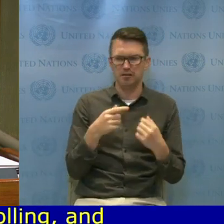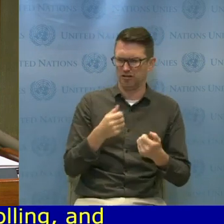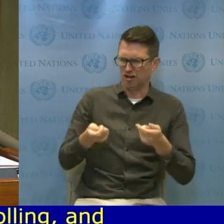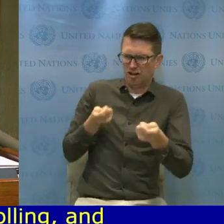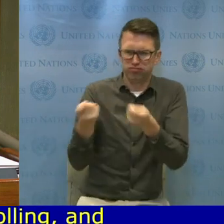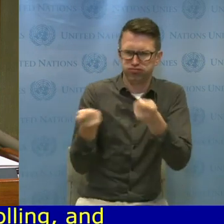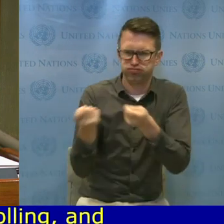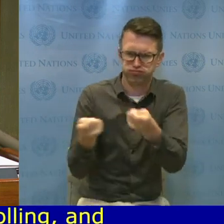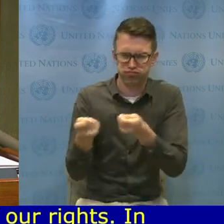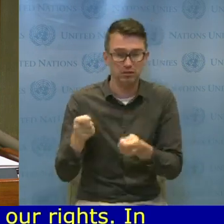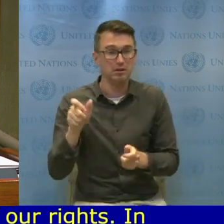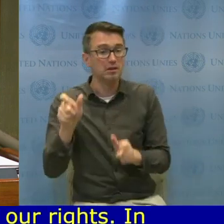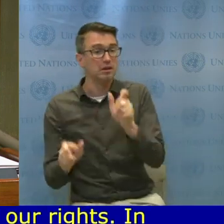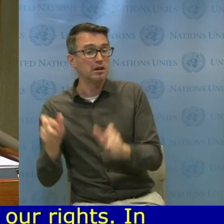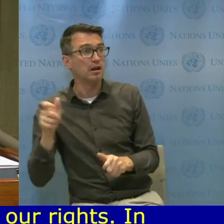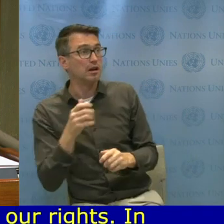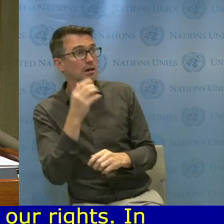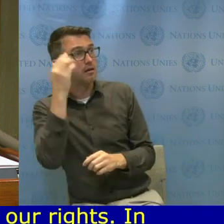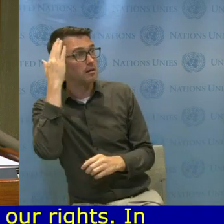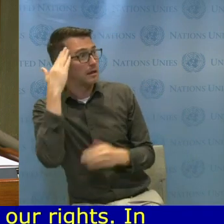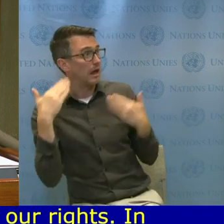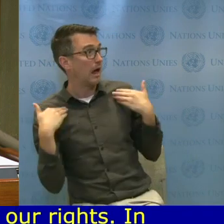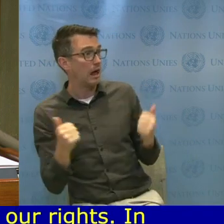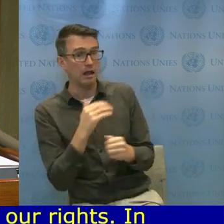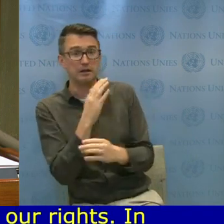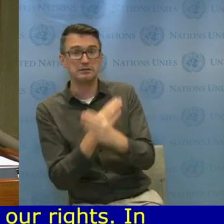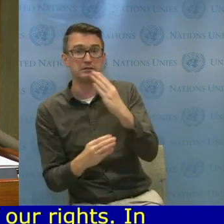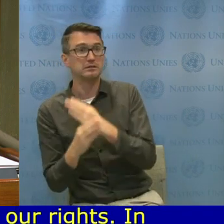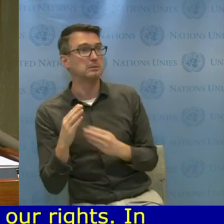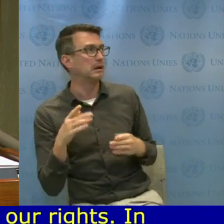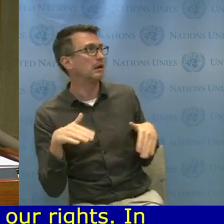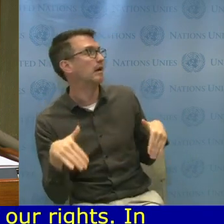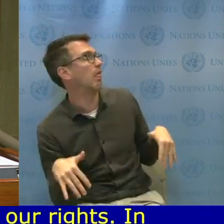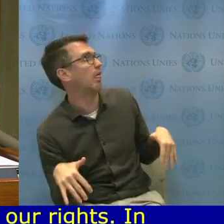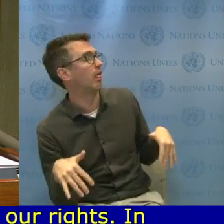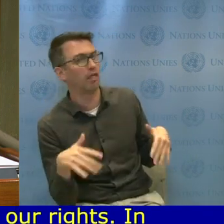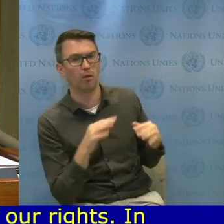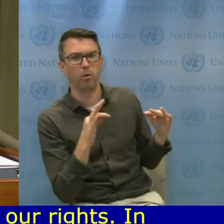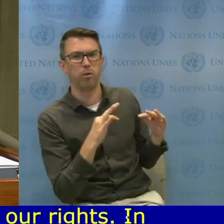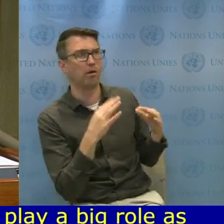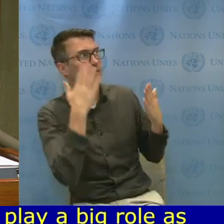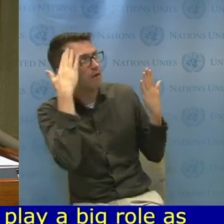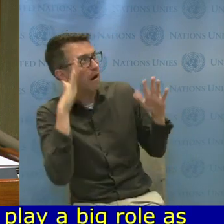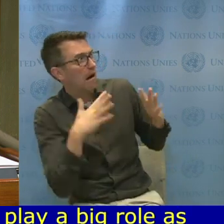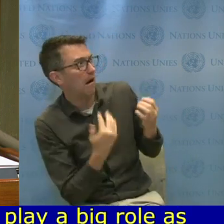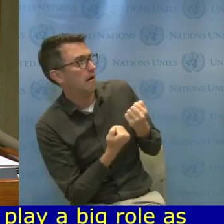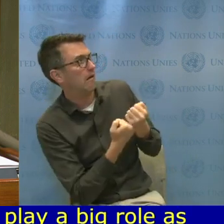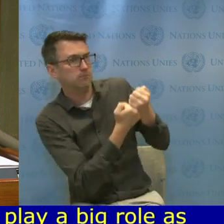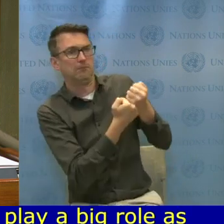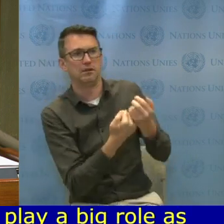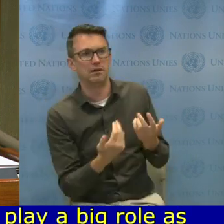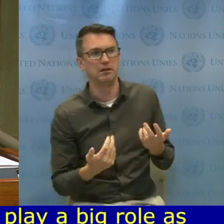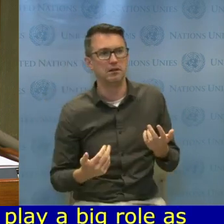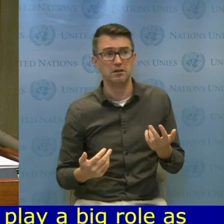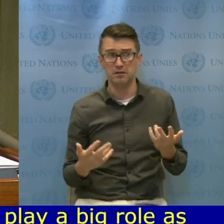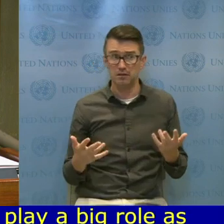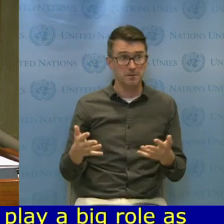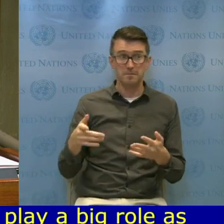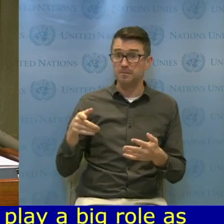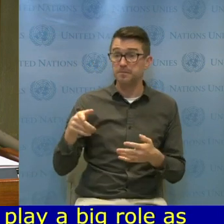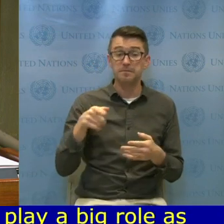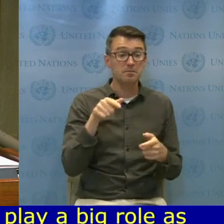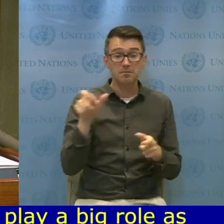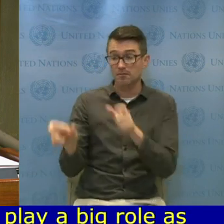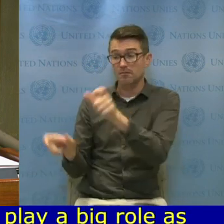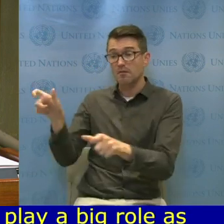with psychosocial disability from being included in society. In this role, Indonesian health workers become a